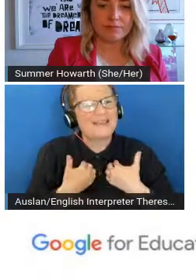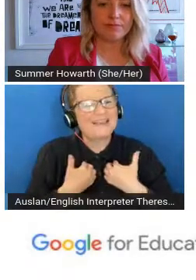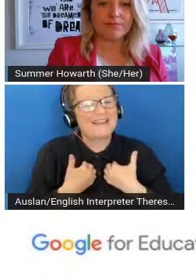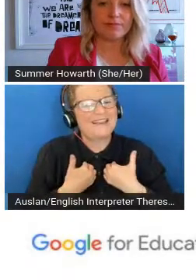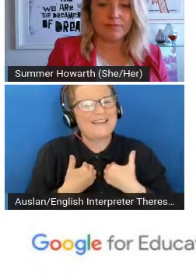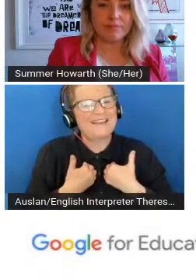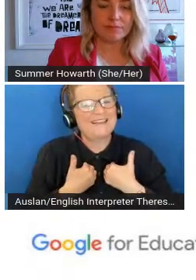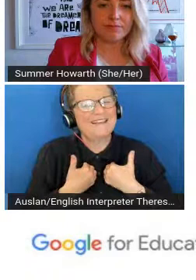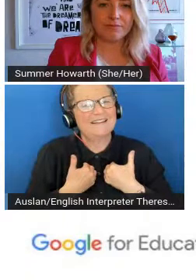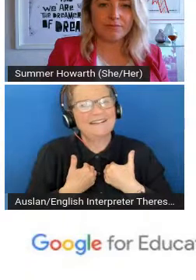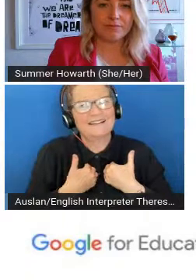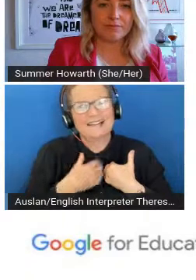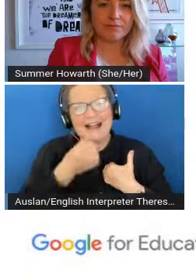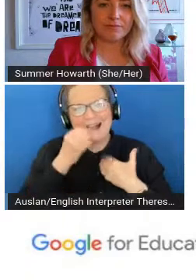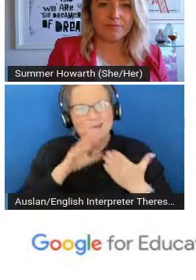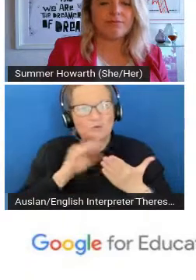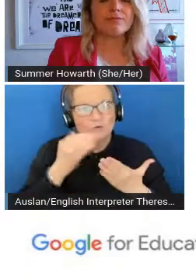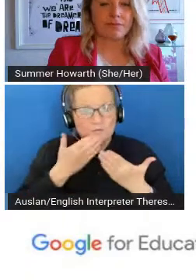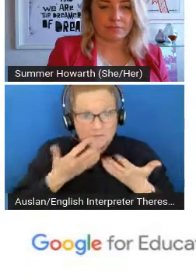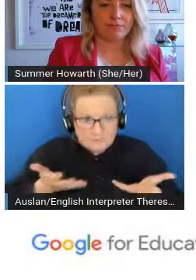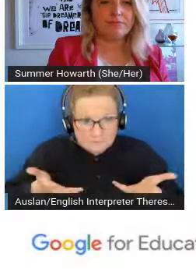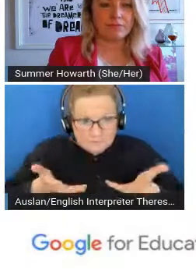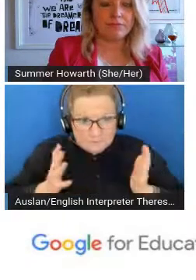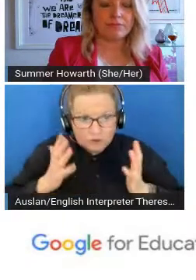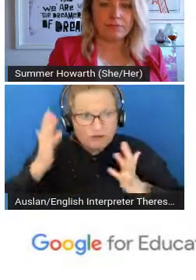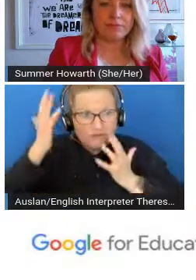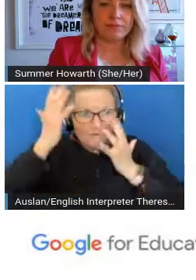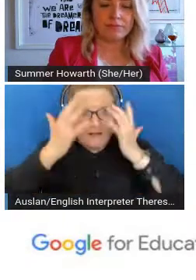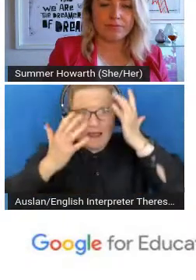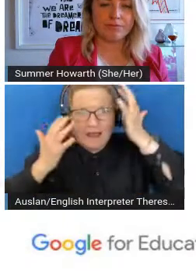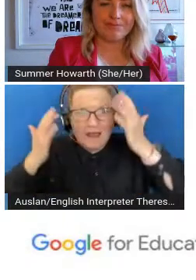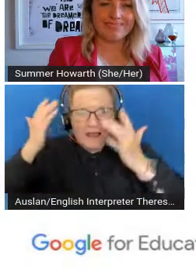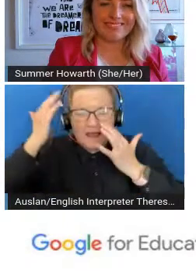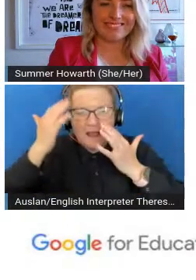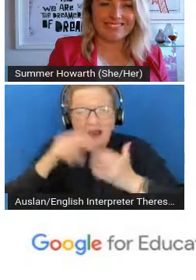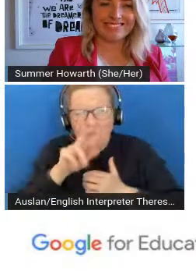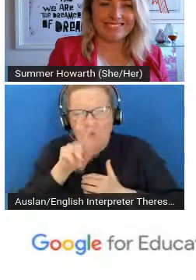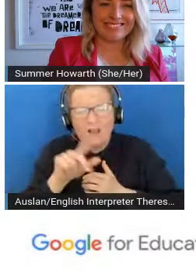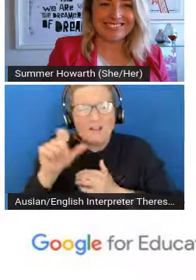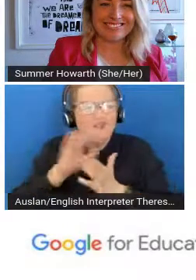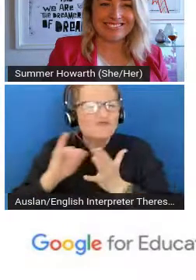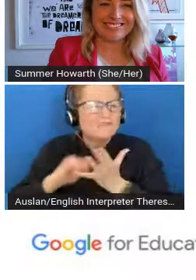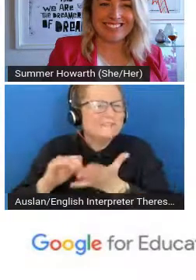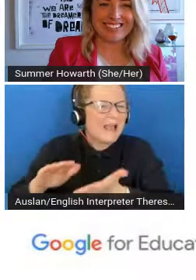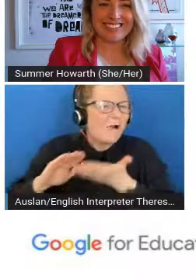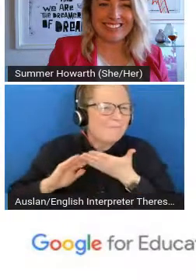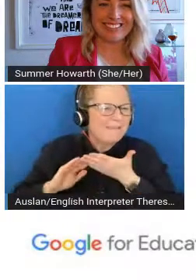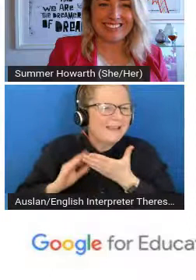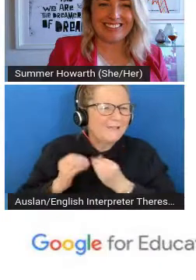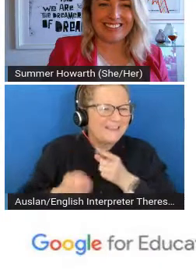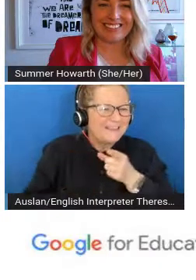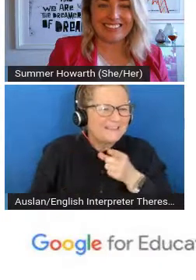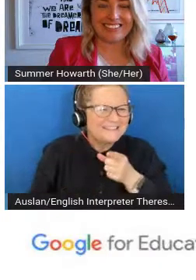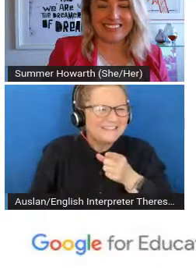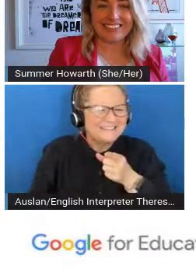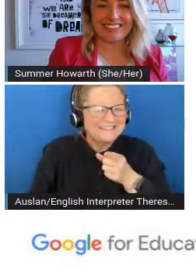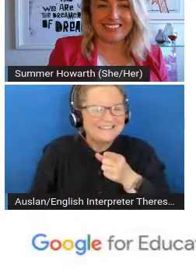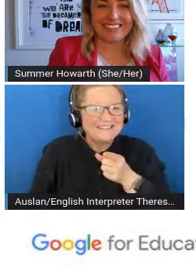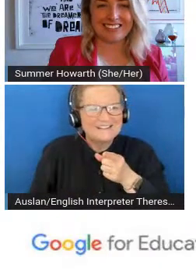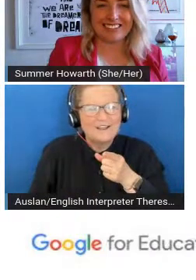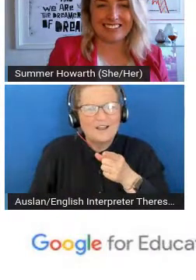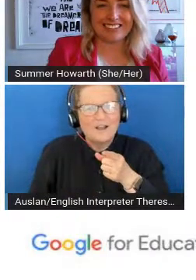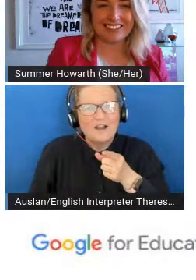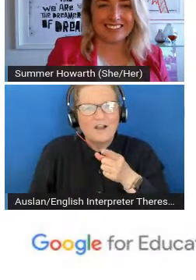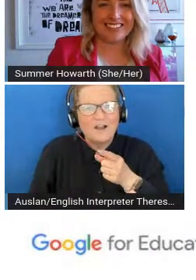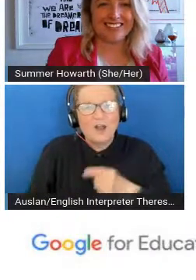to get them to just reflect. And I was looking at this because I think Chris helped me with this piece right here. Because when I was reading